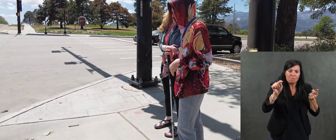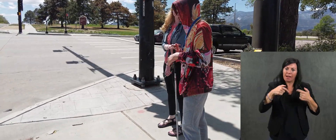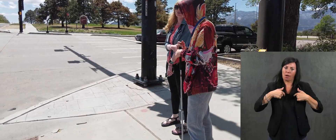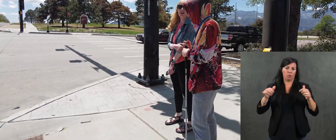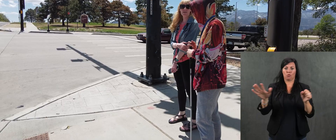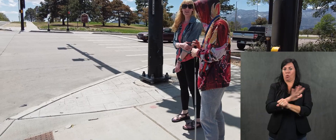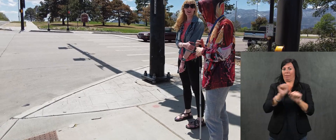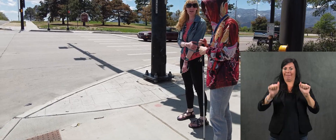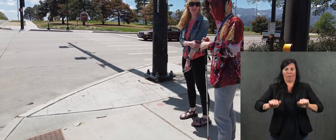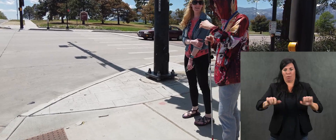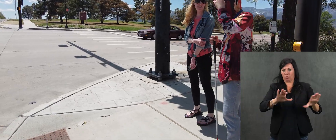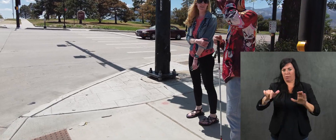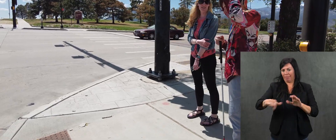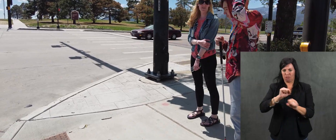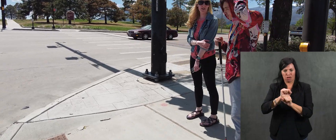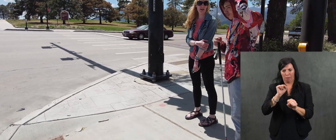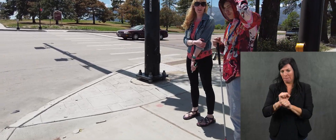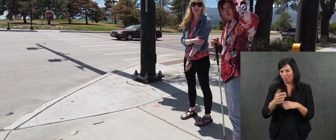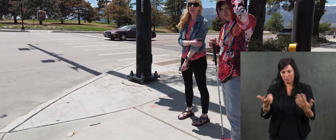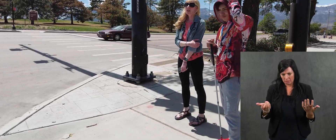of doing this job.